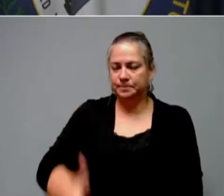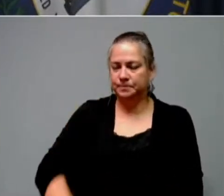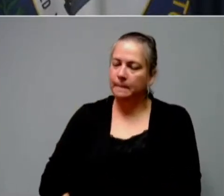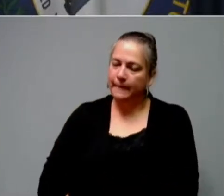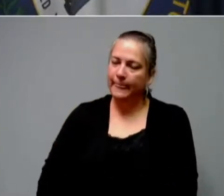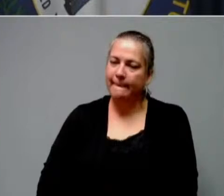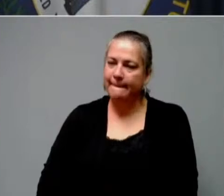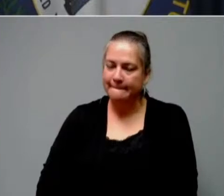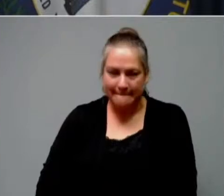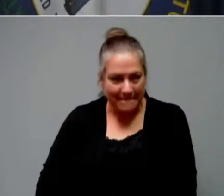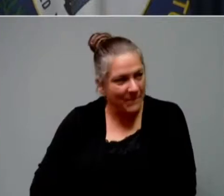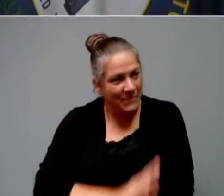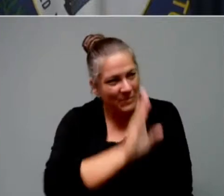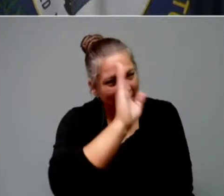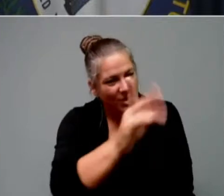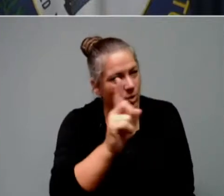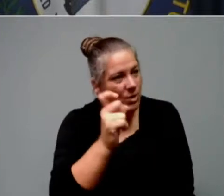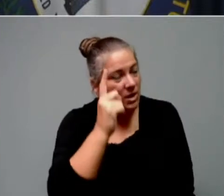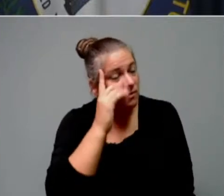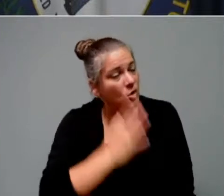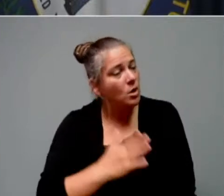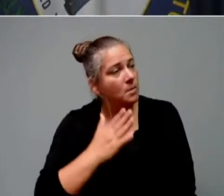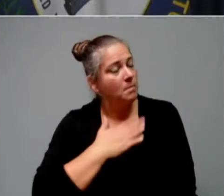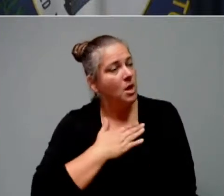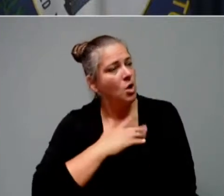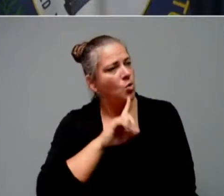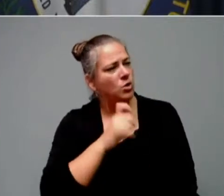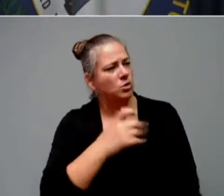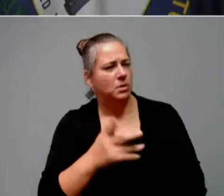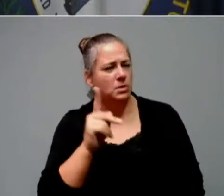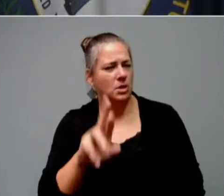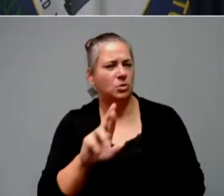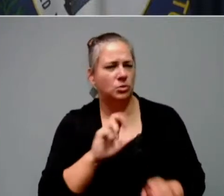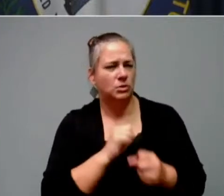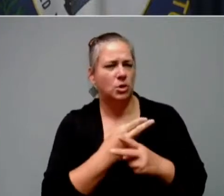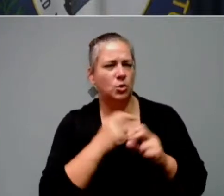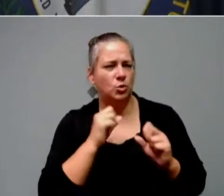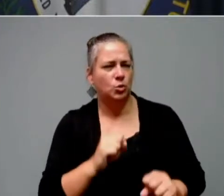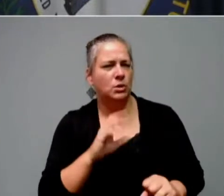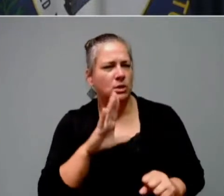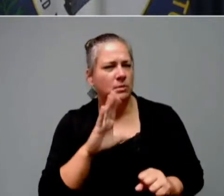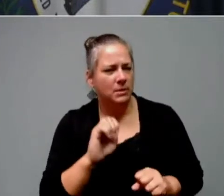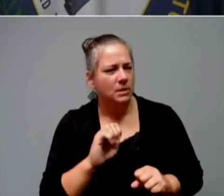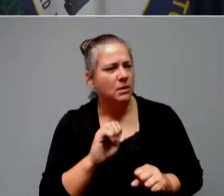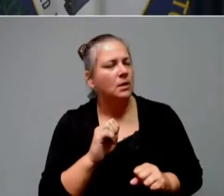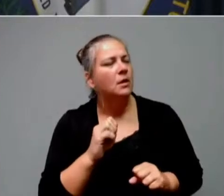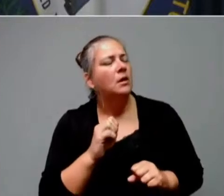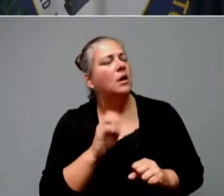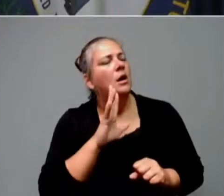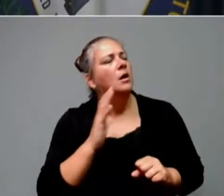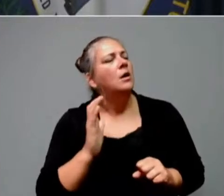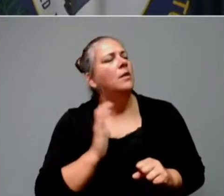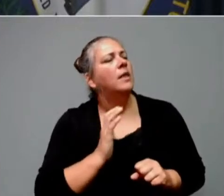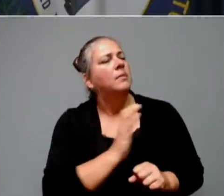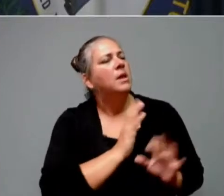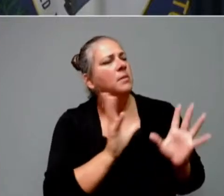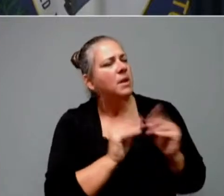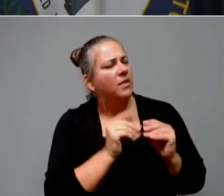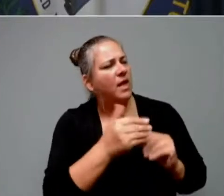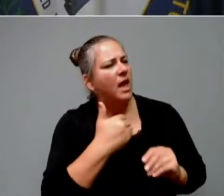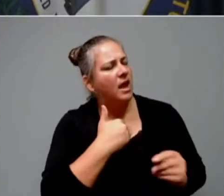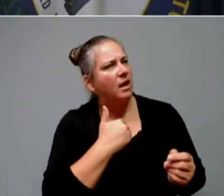Hi, Governor. My question may be for Dr. Stack, and it goes back to the committee meeting. There was a physician